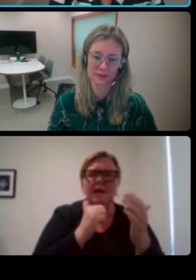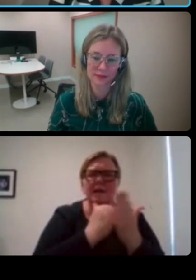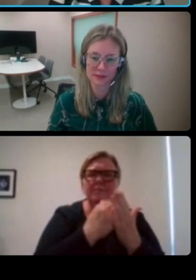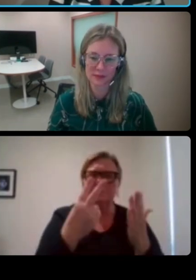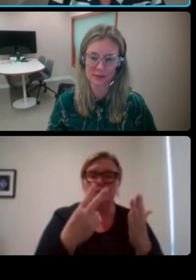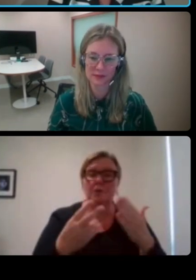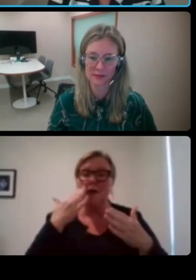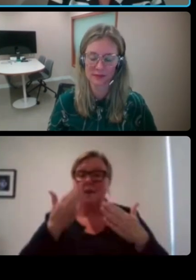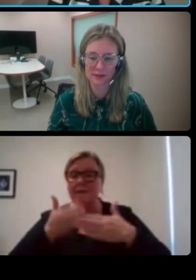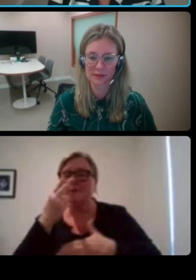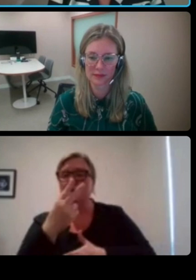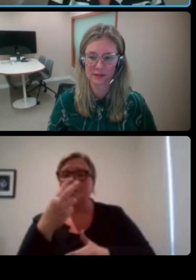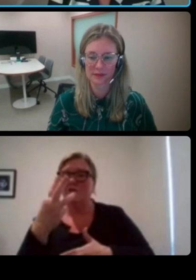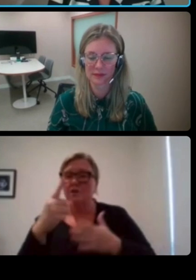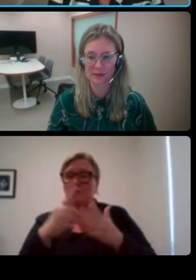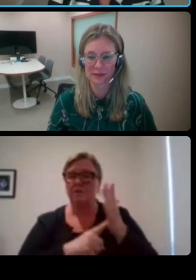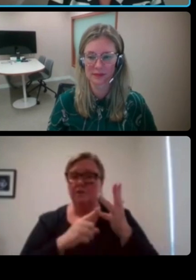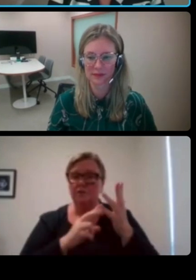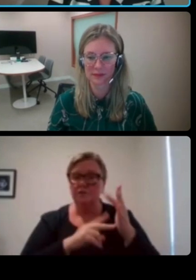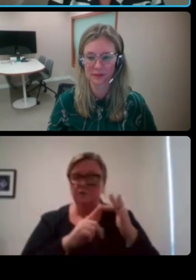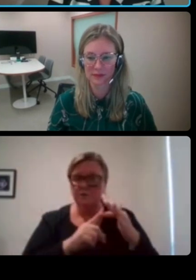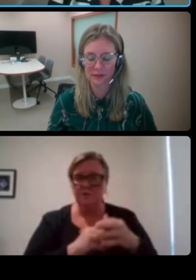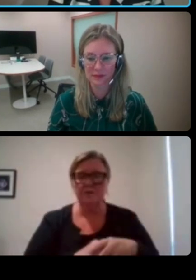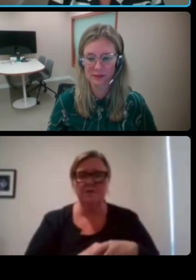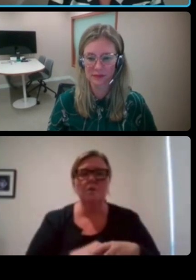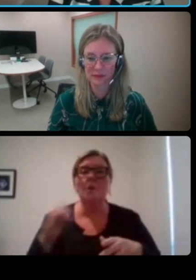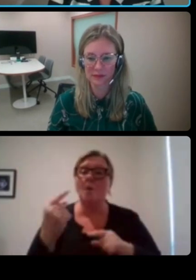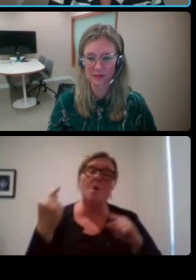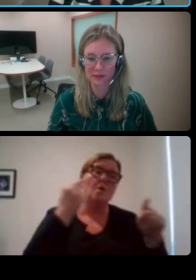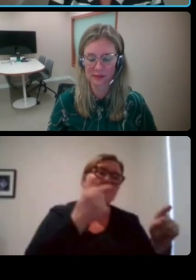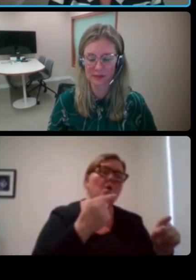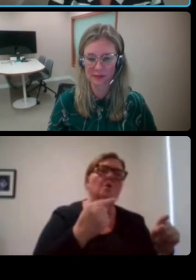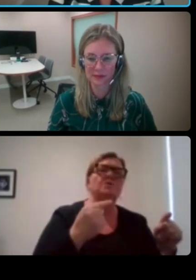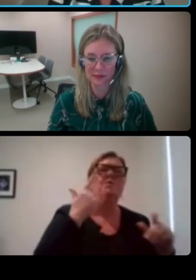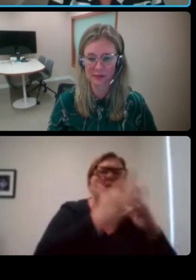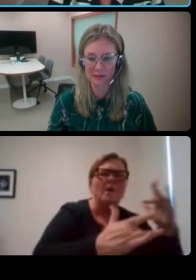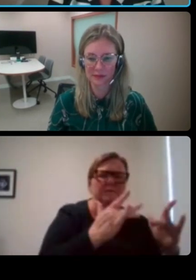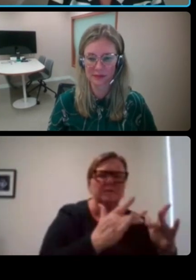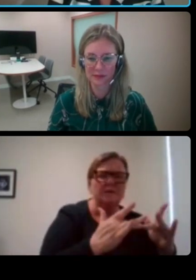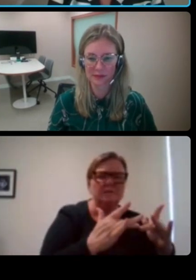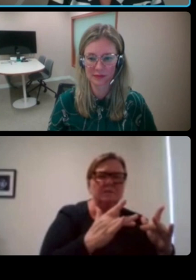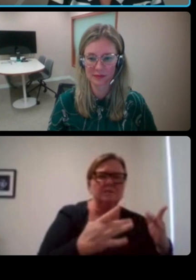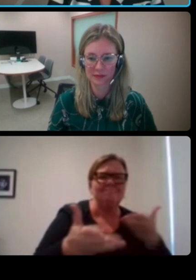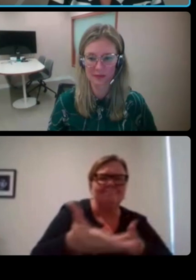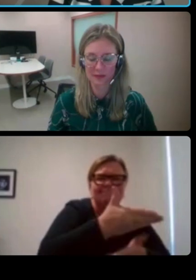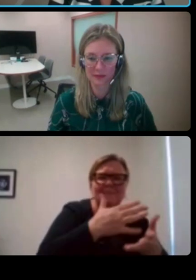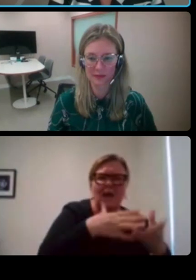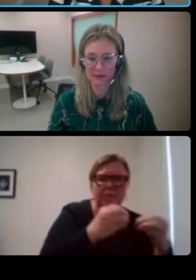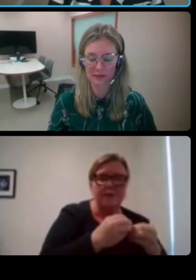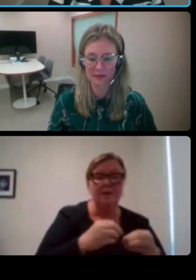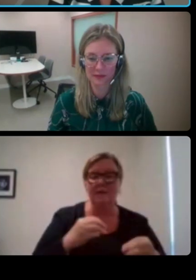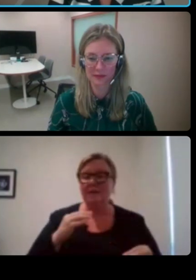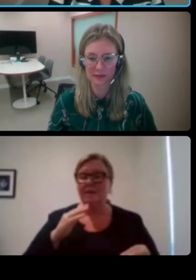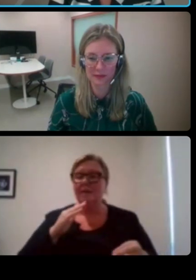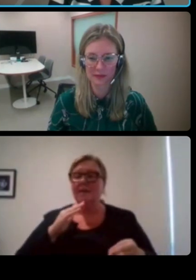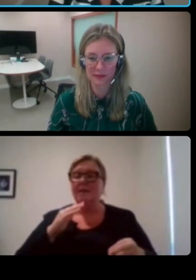of June. Visit the Aged Care Engagement Hub for details. When the webinar finishes, a short survey